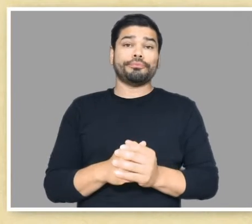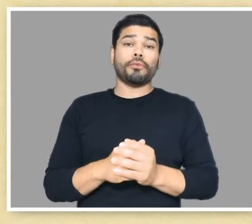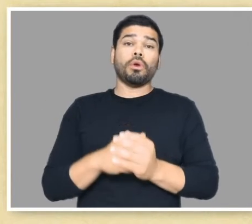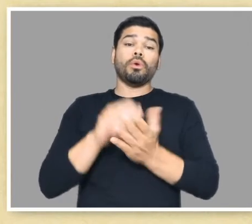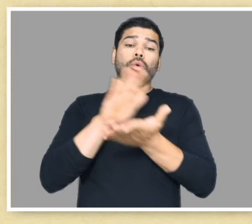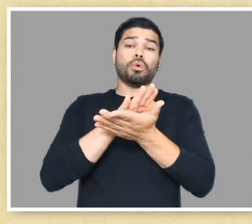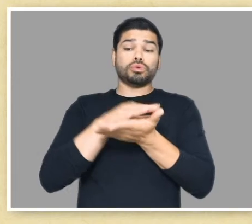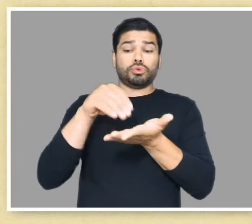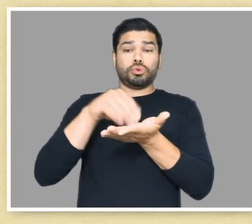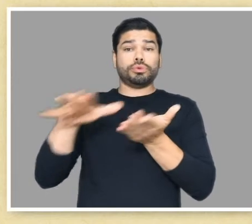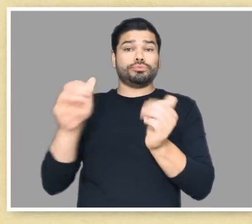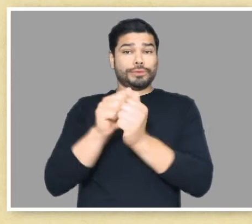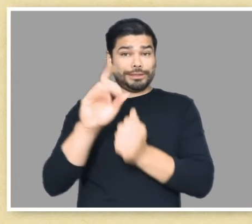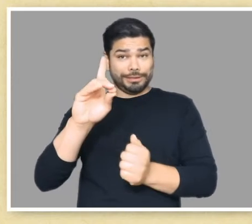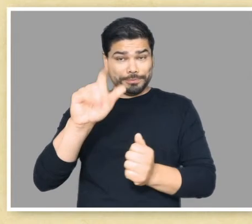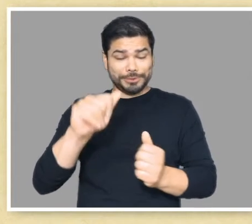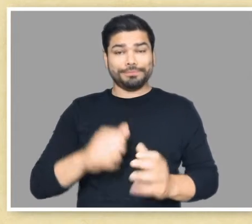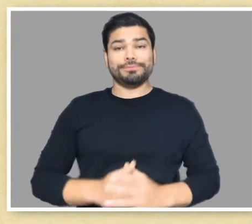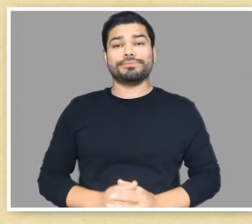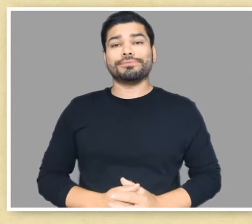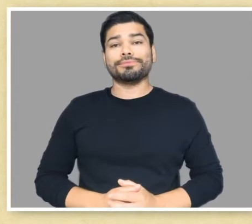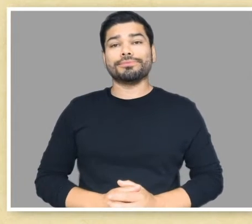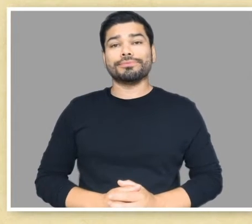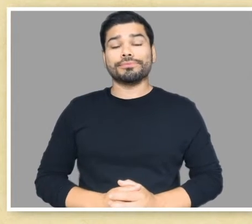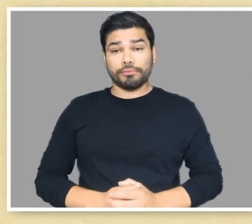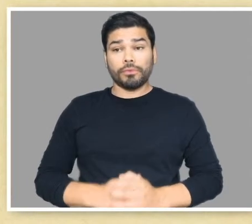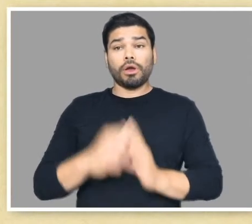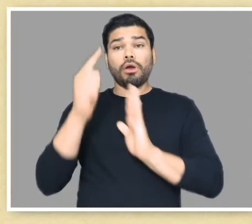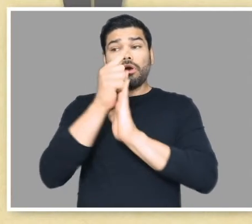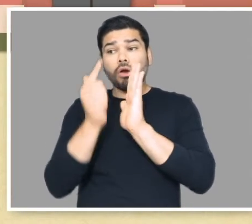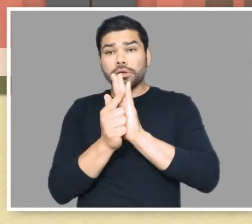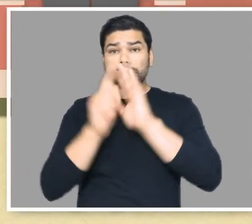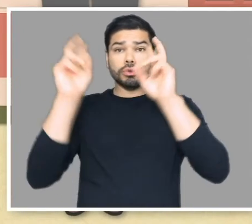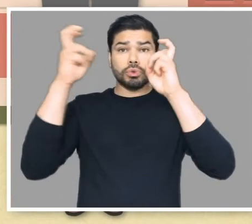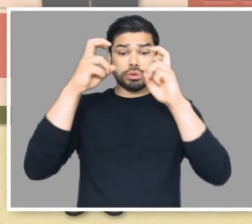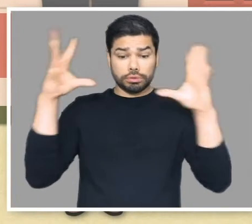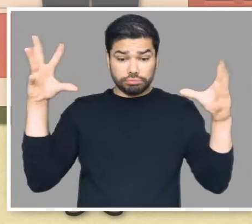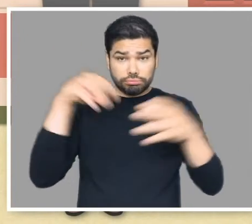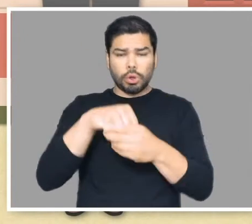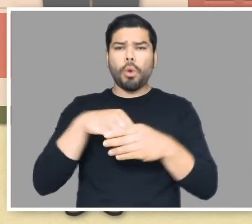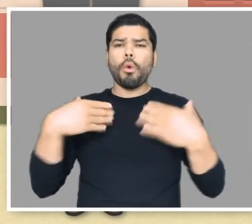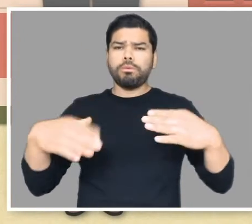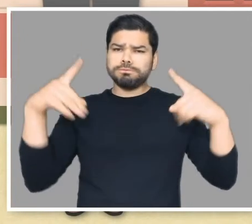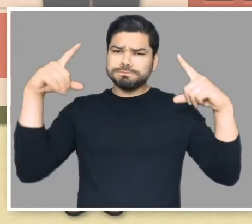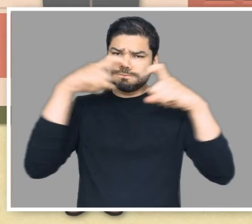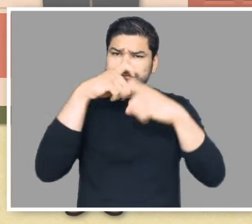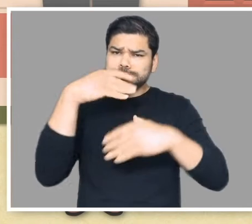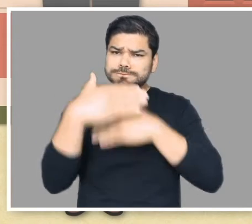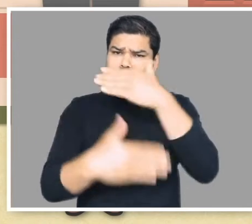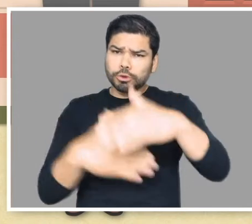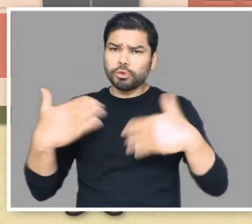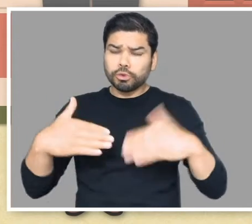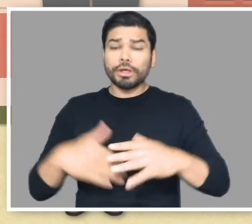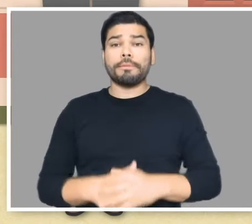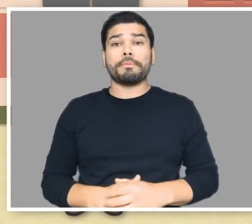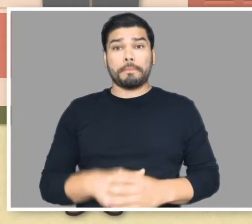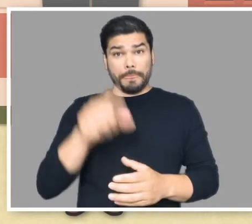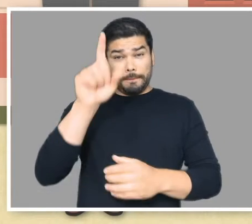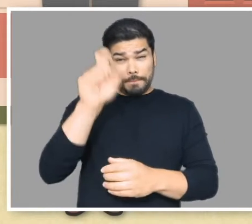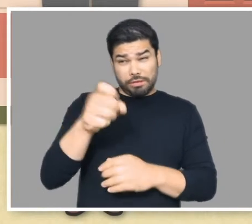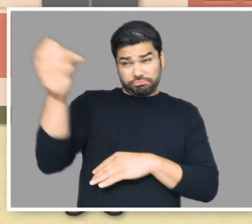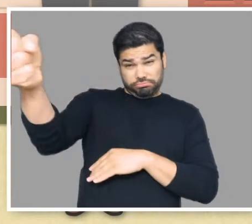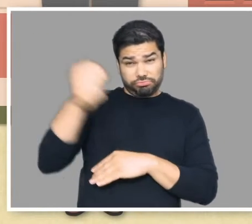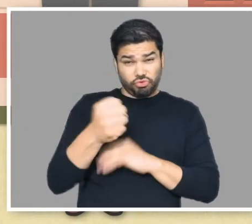disability, an adult student with a disability, or the school of a student with a disability. The laws and issues in a